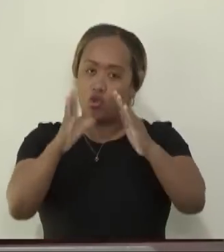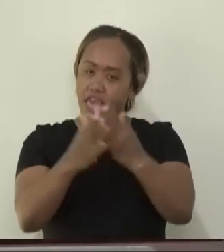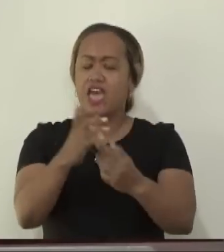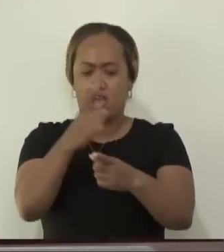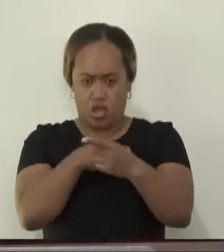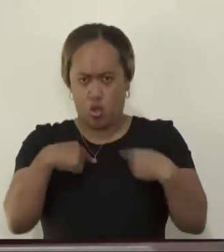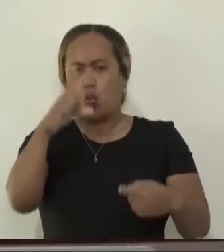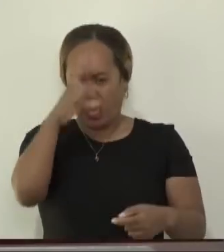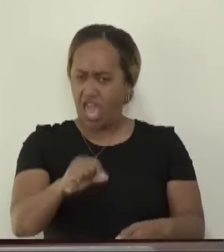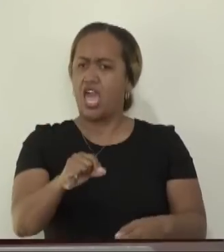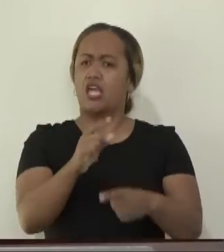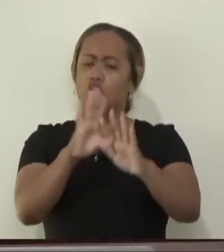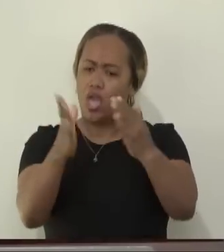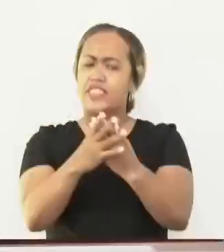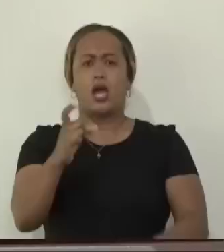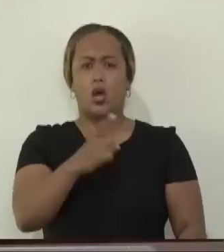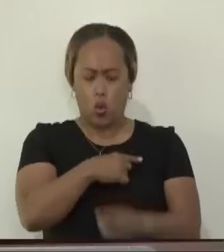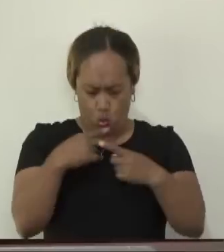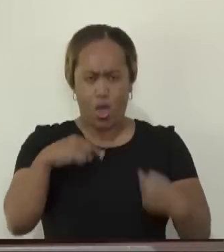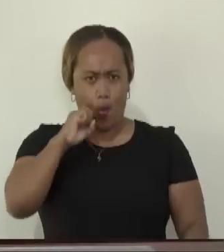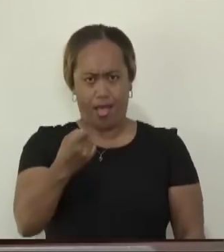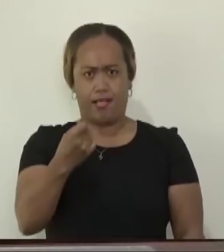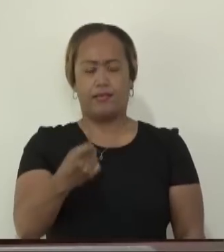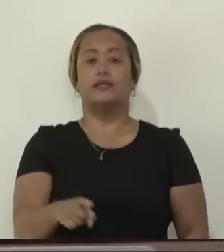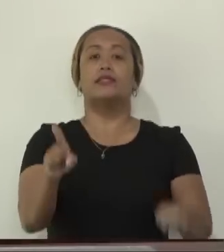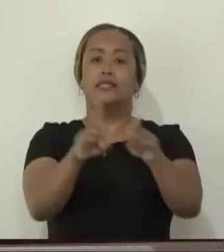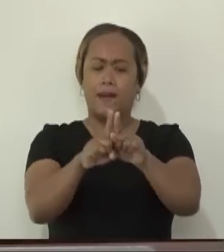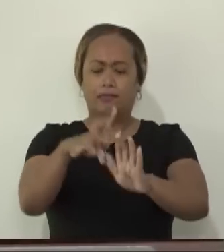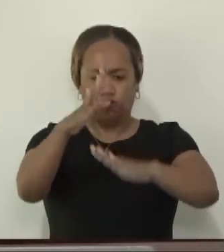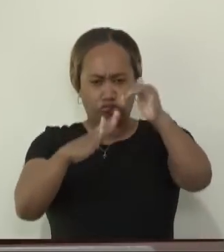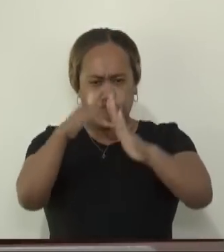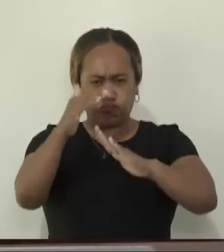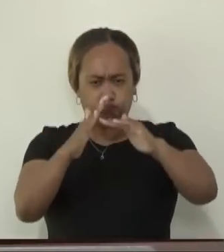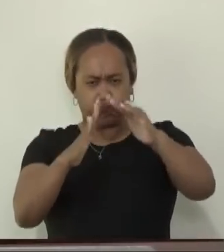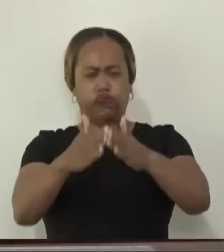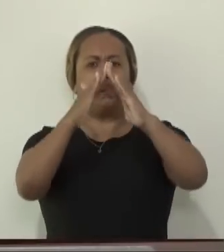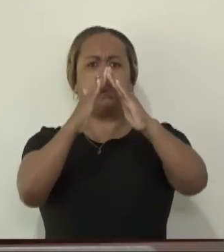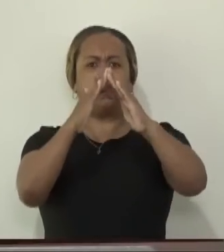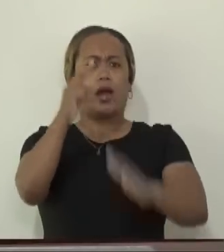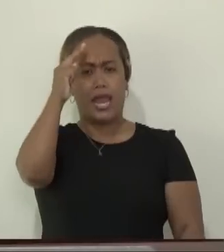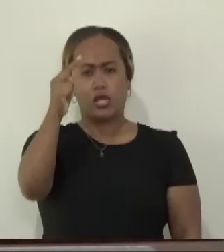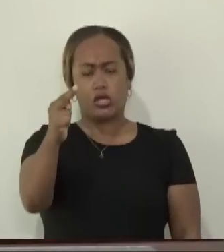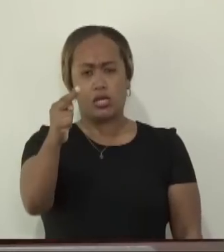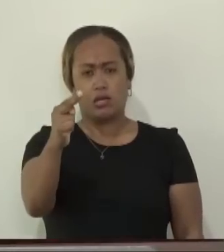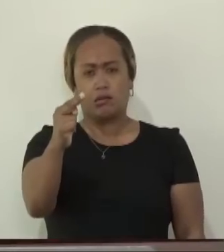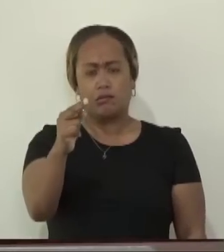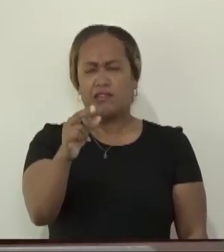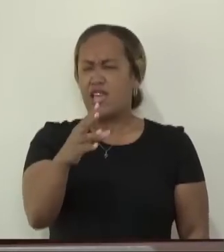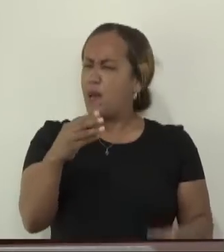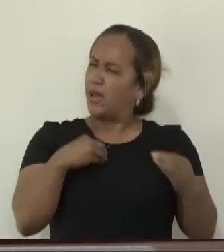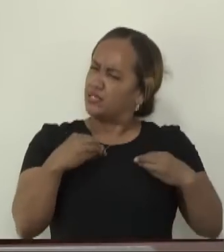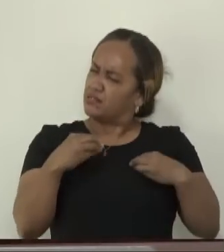can, and together we will. To rebuild our nation, it will not be business